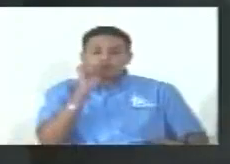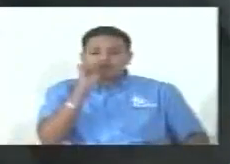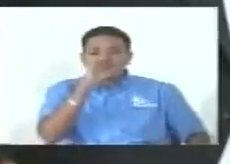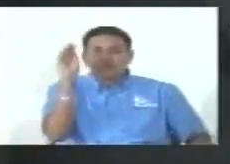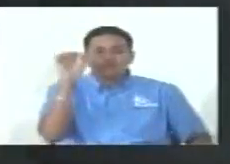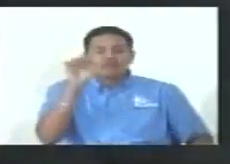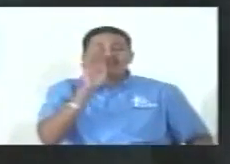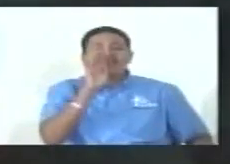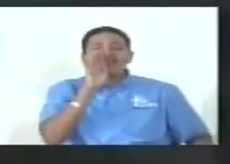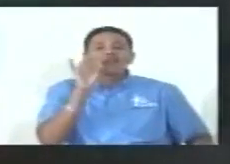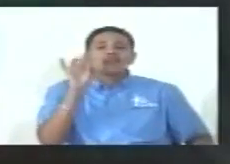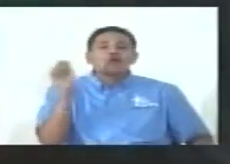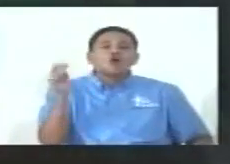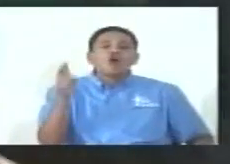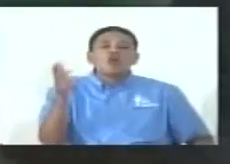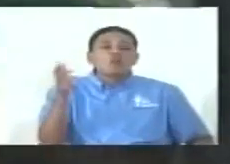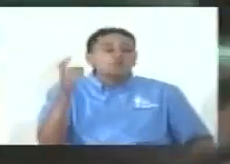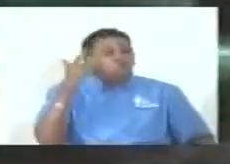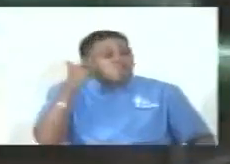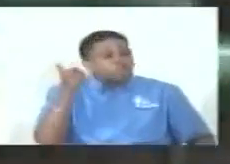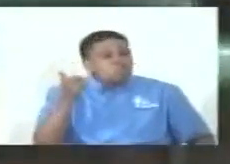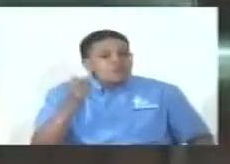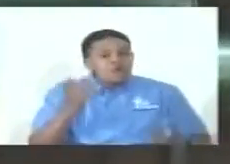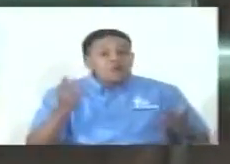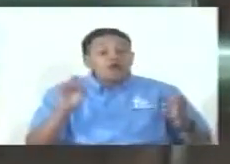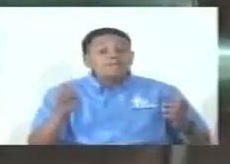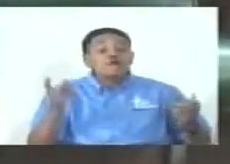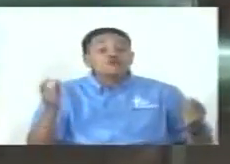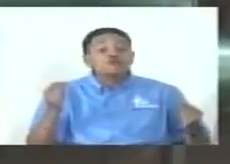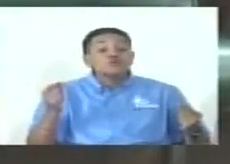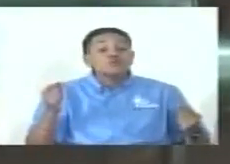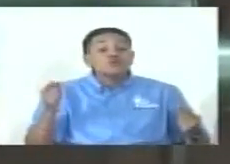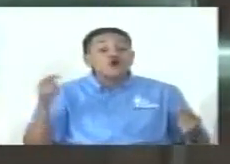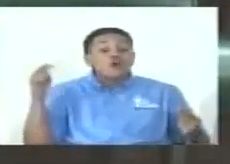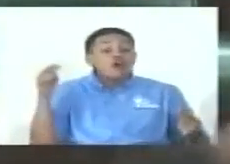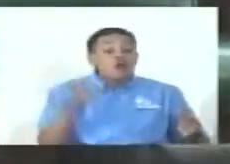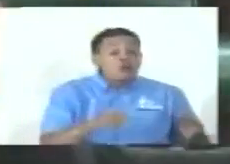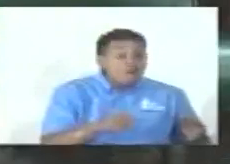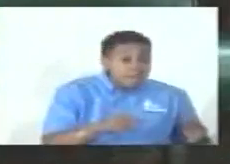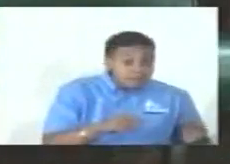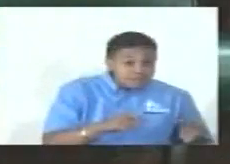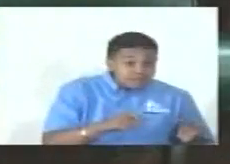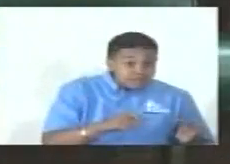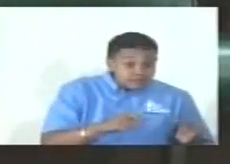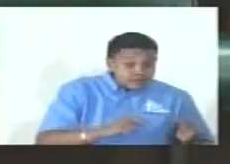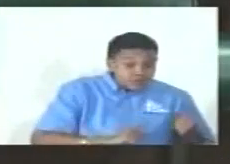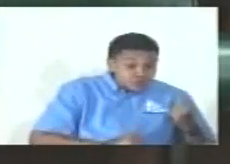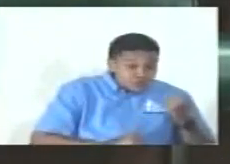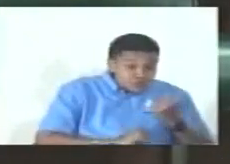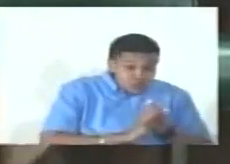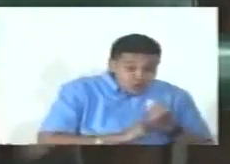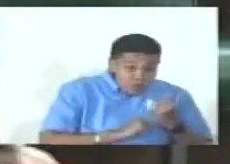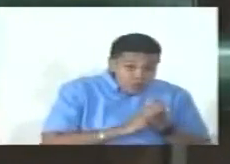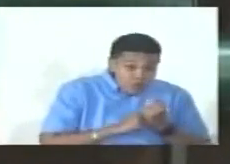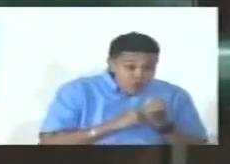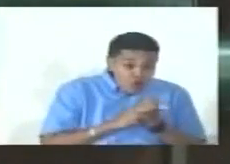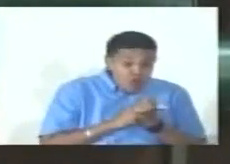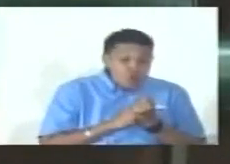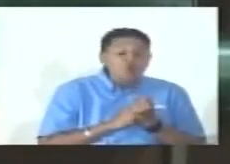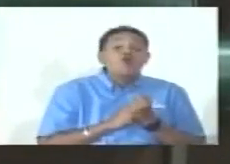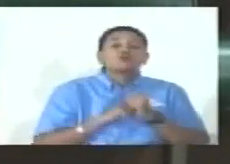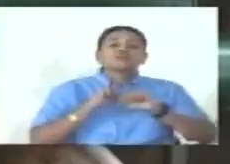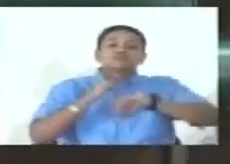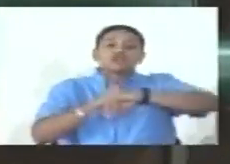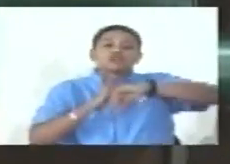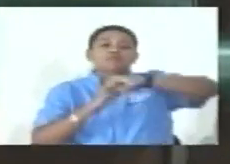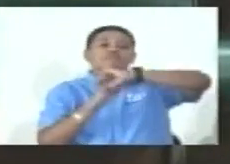talk all they want. What they must do is come on board to assist in laying the groundwork for